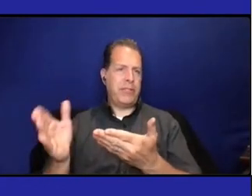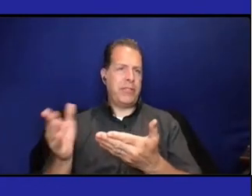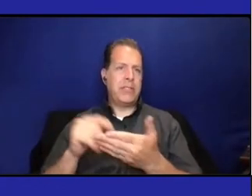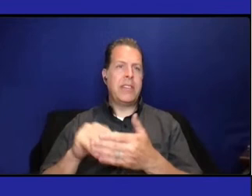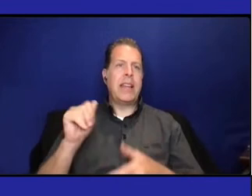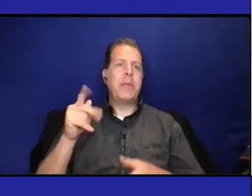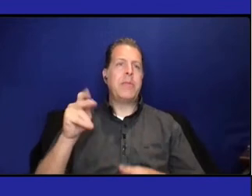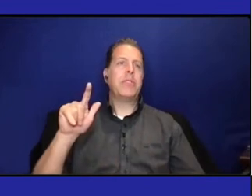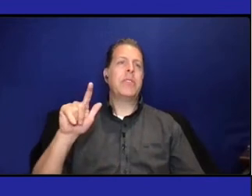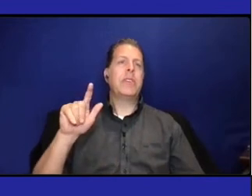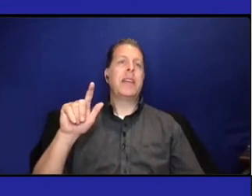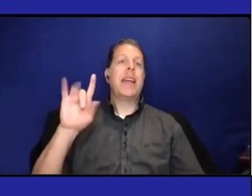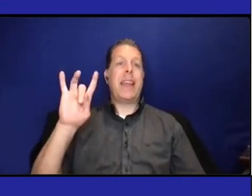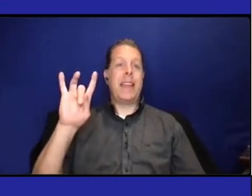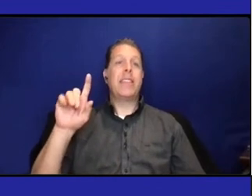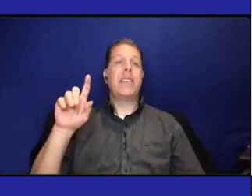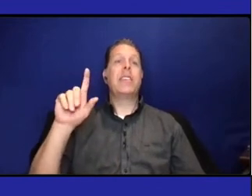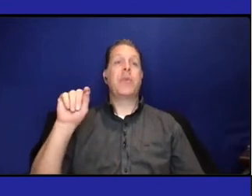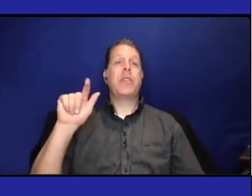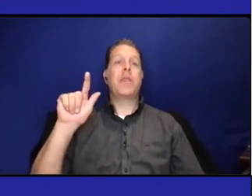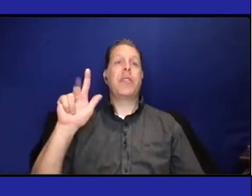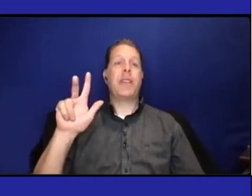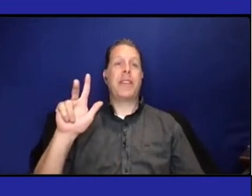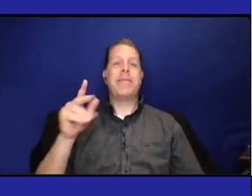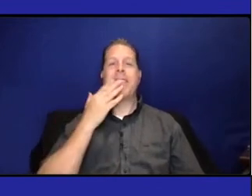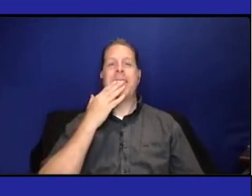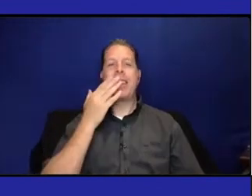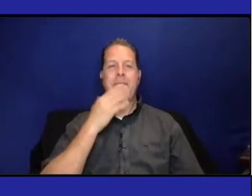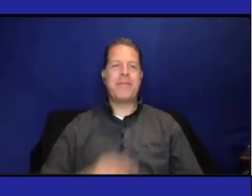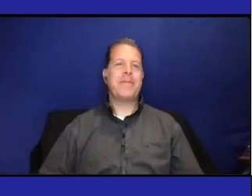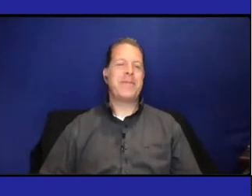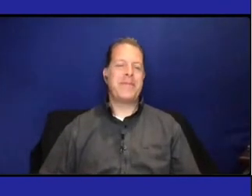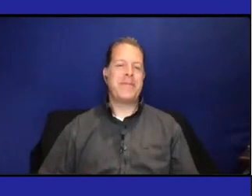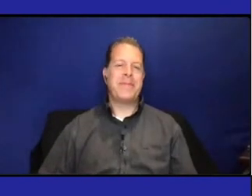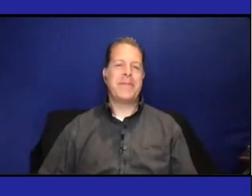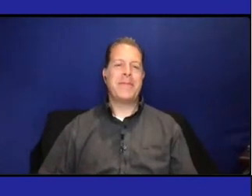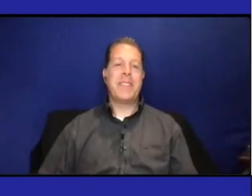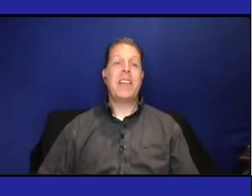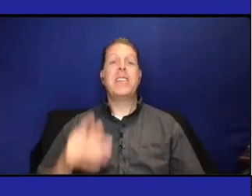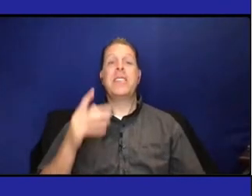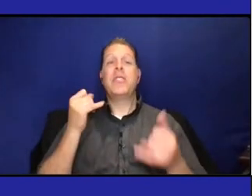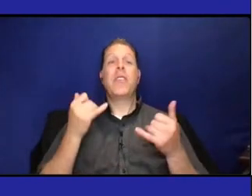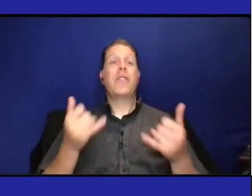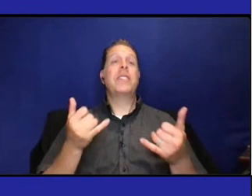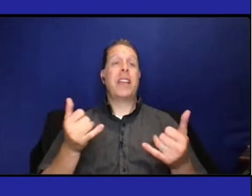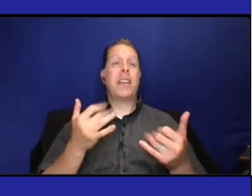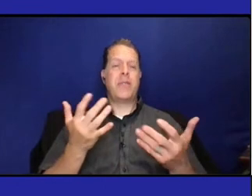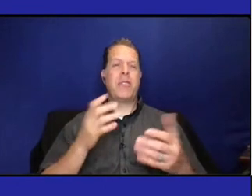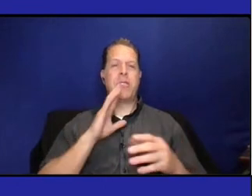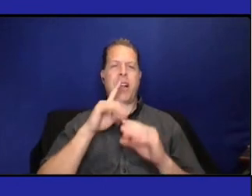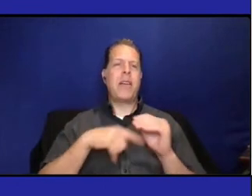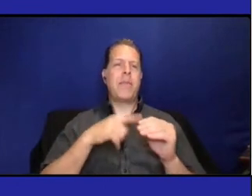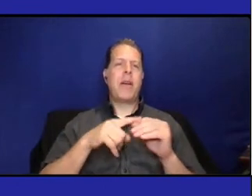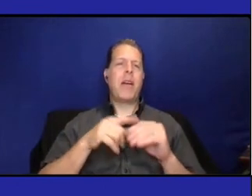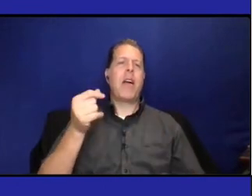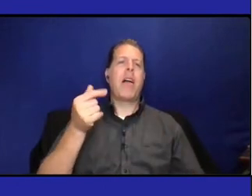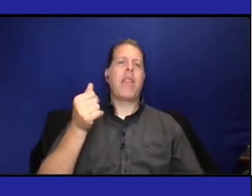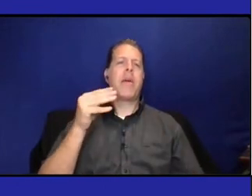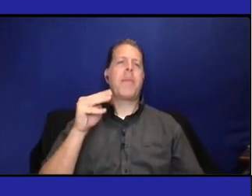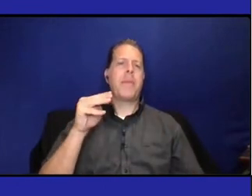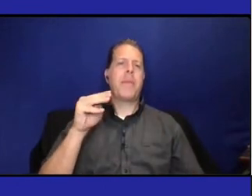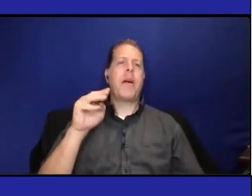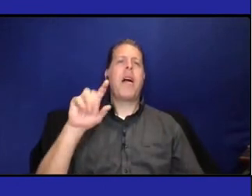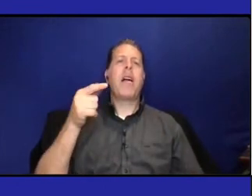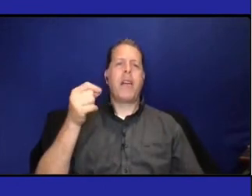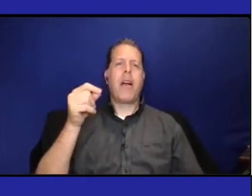8th, 2023. Thank you, Dr. Pagan. All right, so for today, what I wanted to do is talk a little bit about Gotham Health, a little bit about